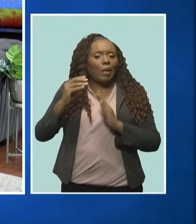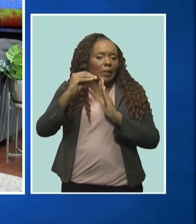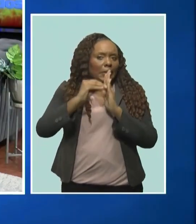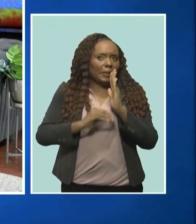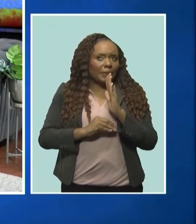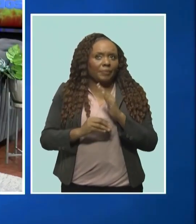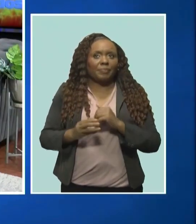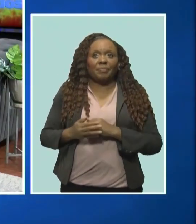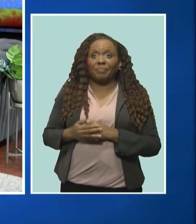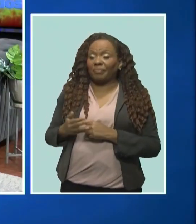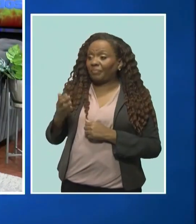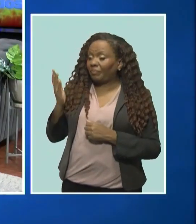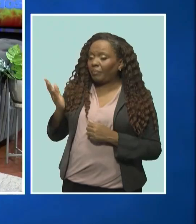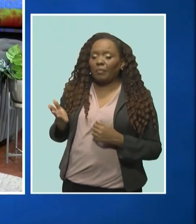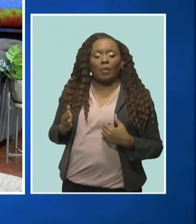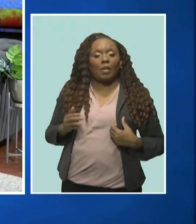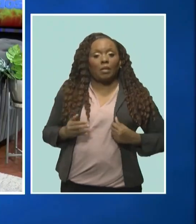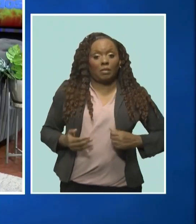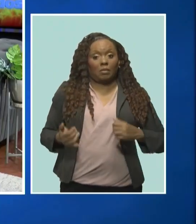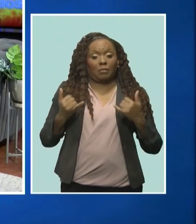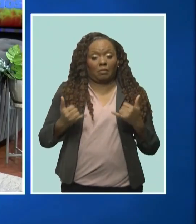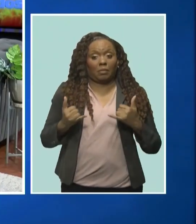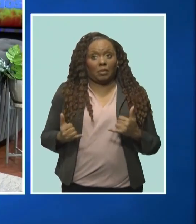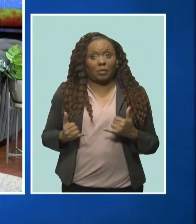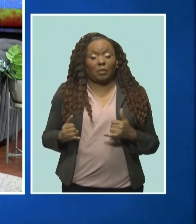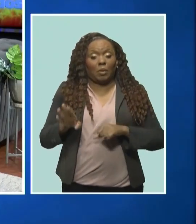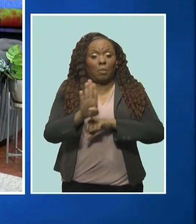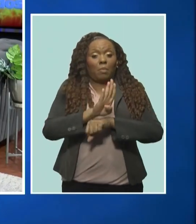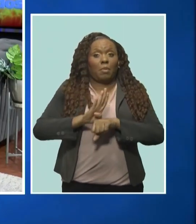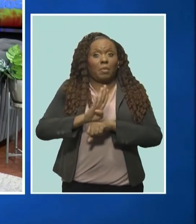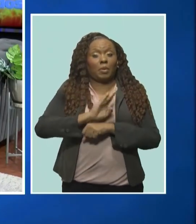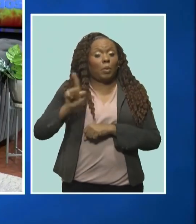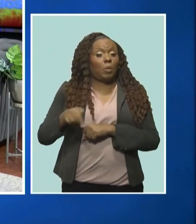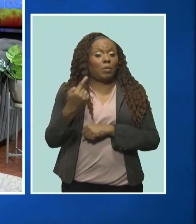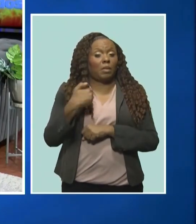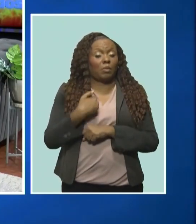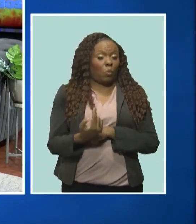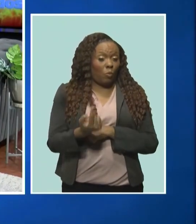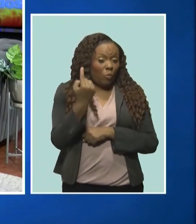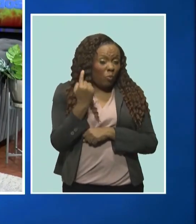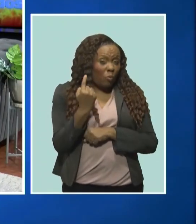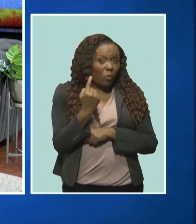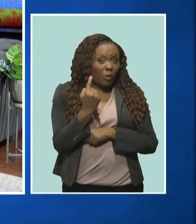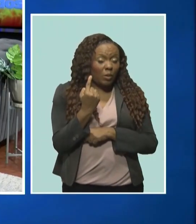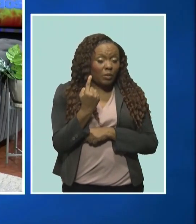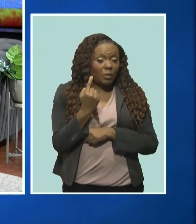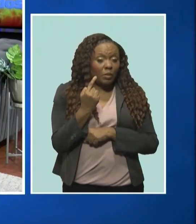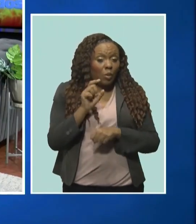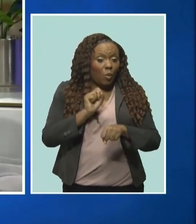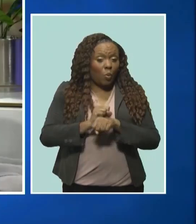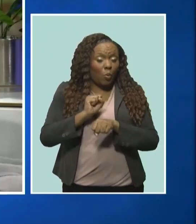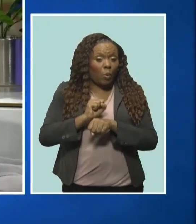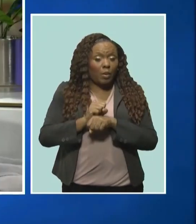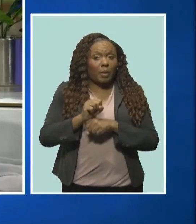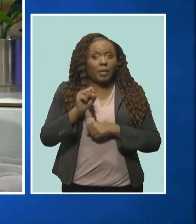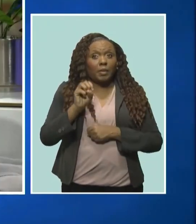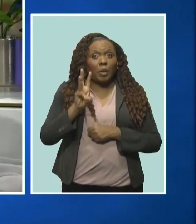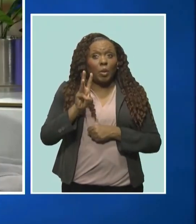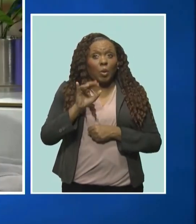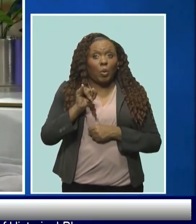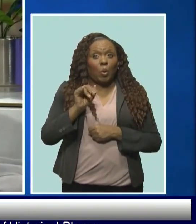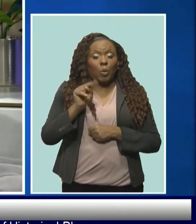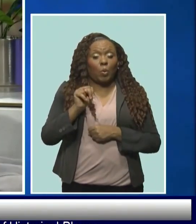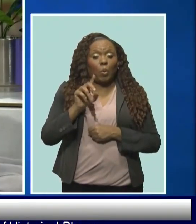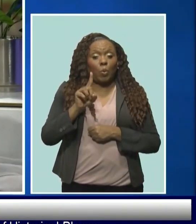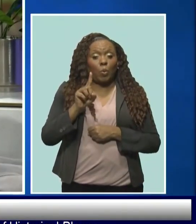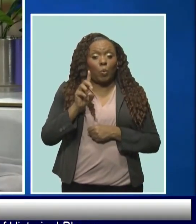Since, the Morgan Lewis windmill is the only full and complete working windmill in Barbados, what we're looking for is for the mill wall. Not particularly